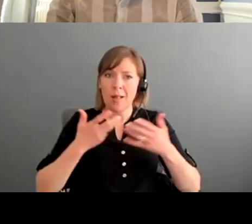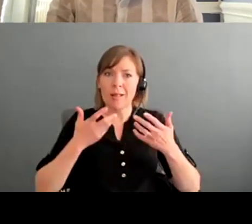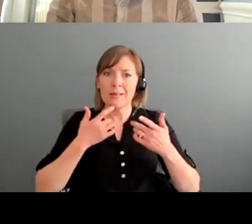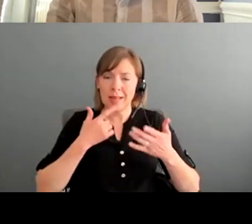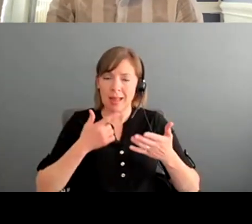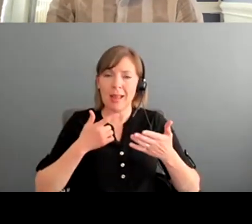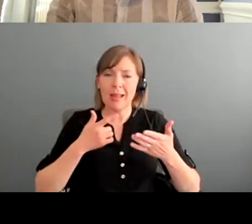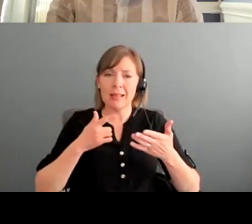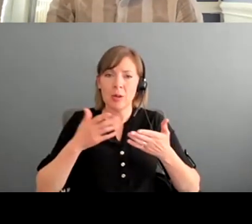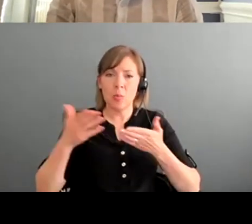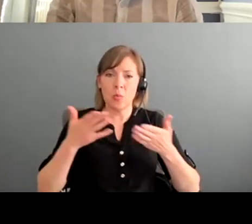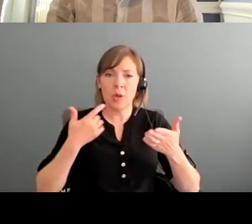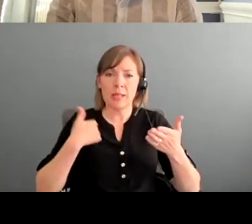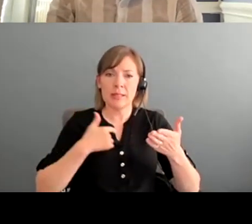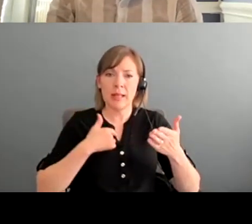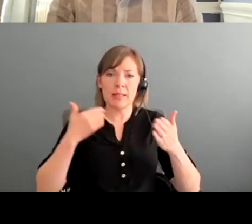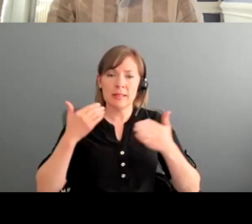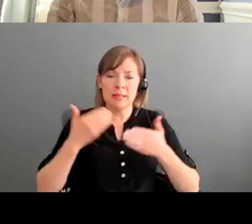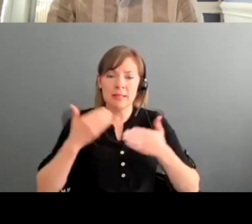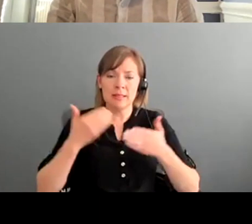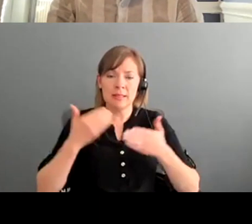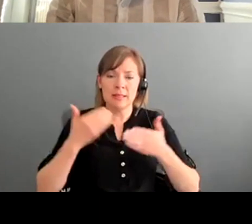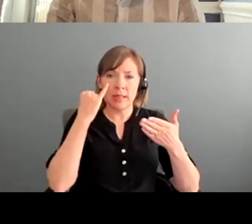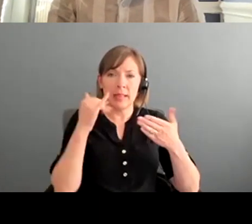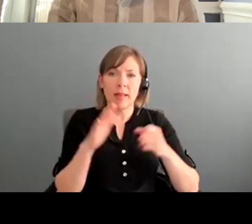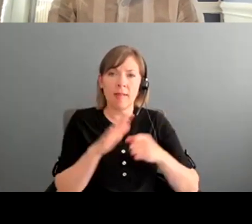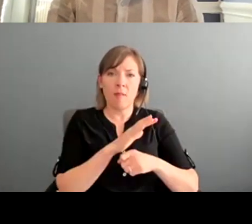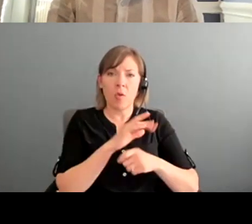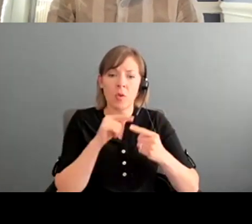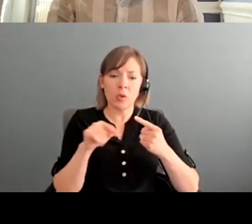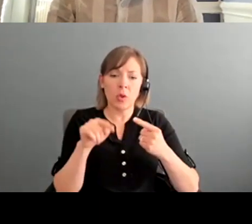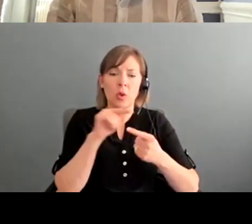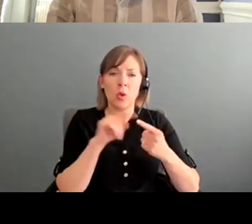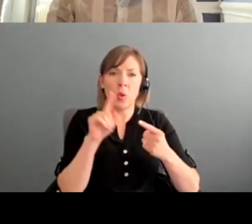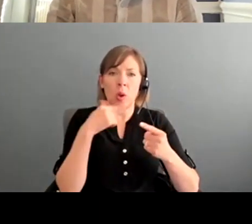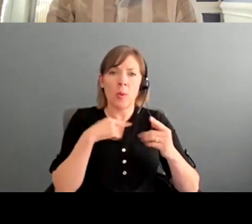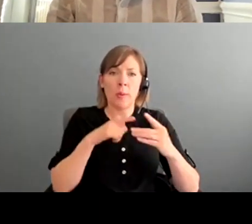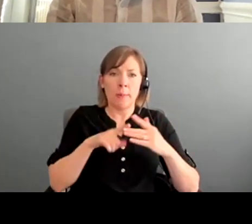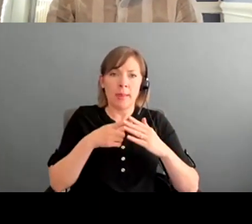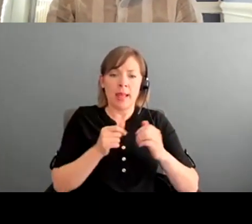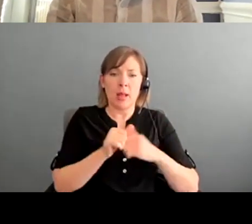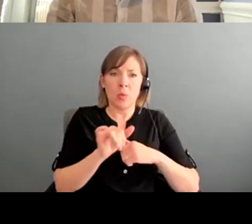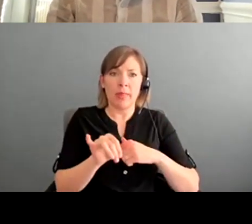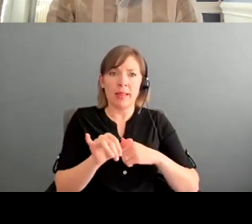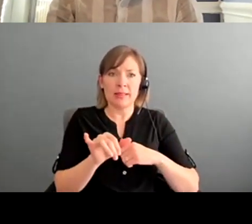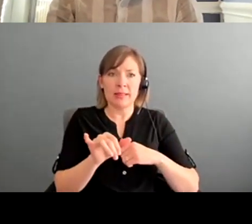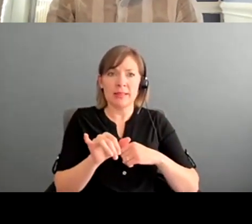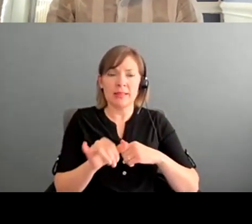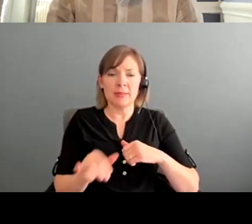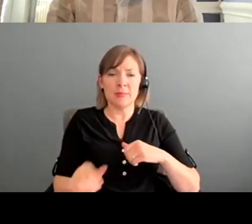of brings us, in some sense, I think, full kind of to where we began to, with this